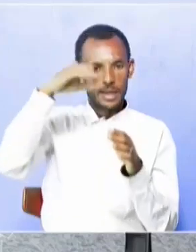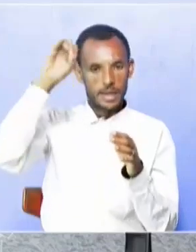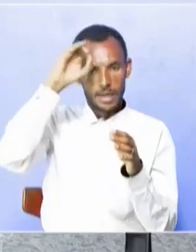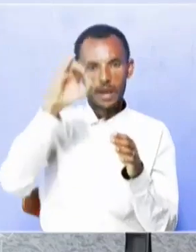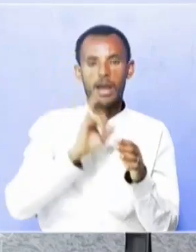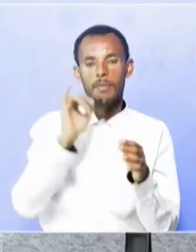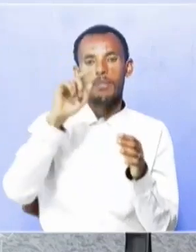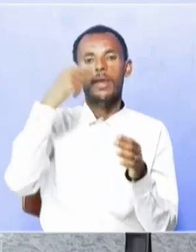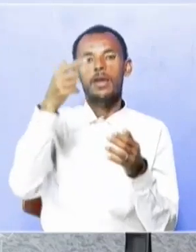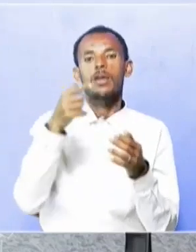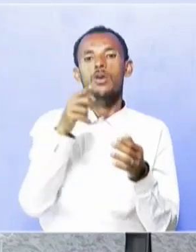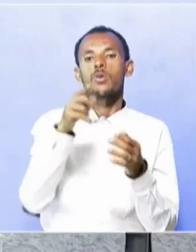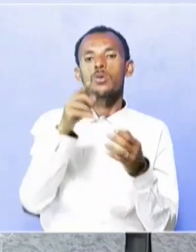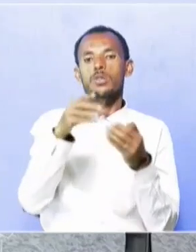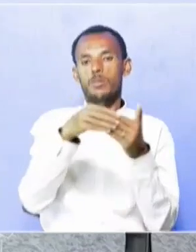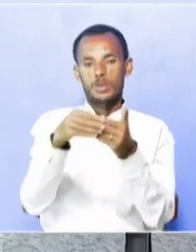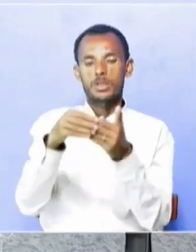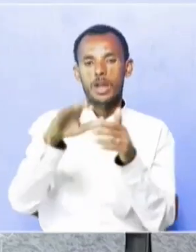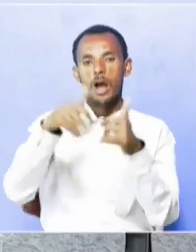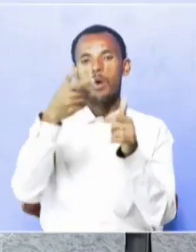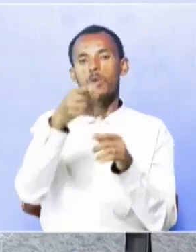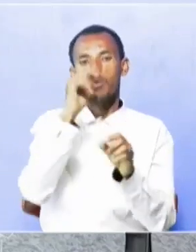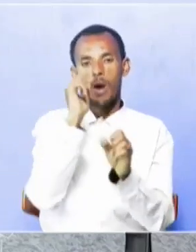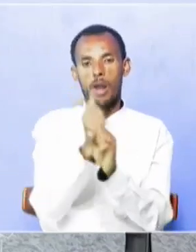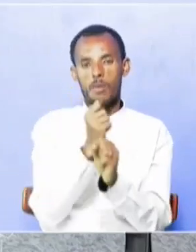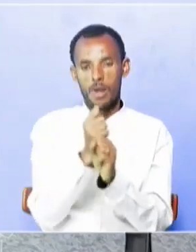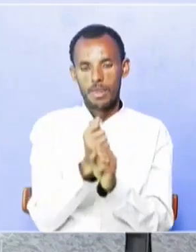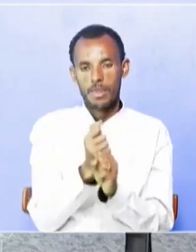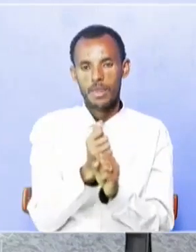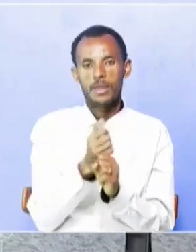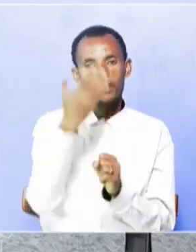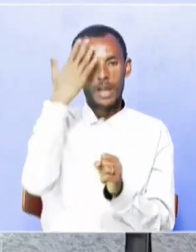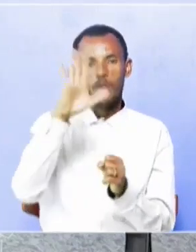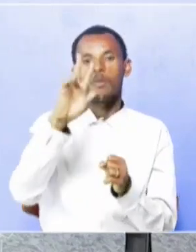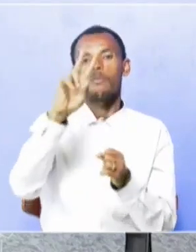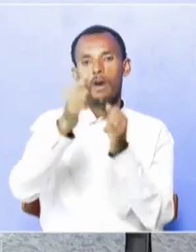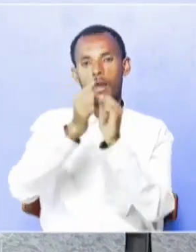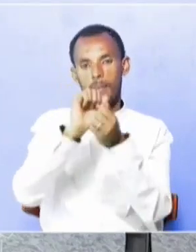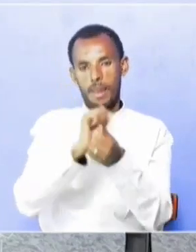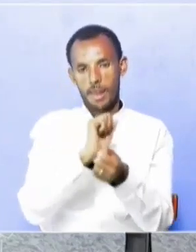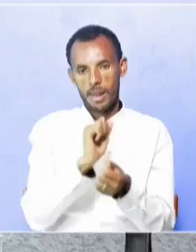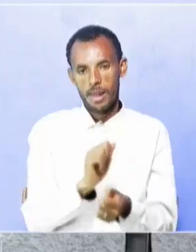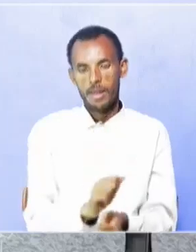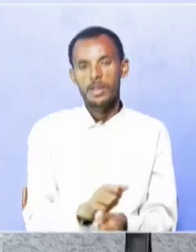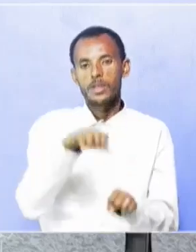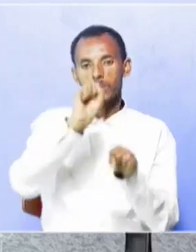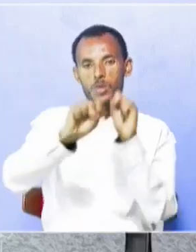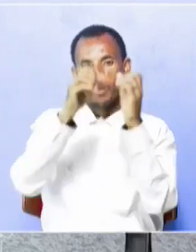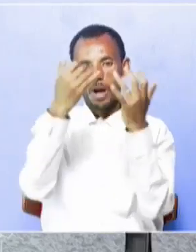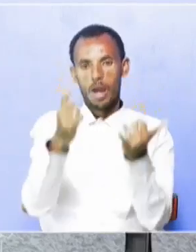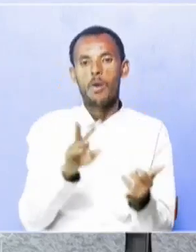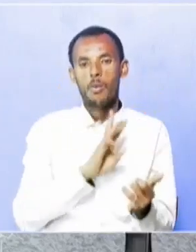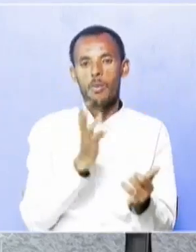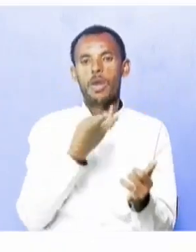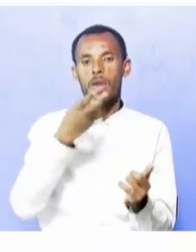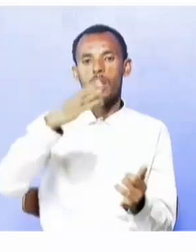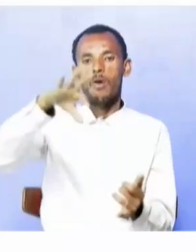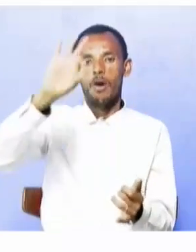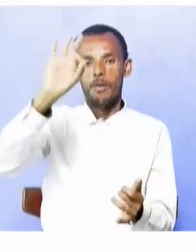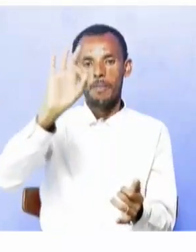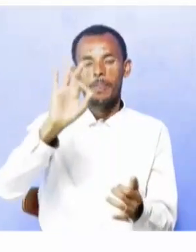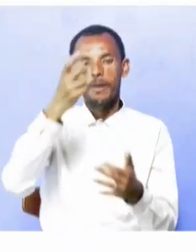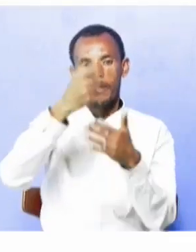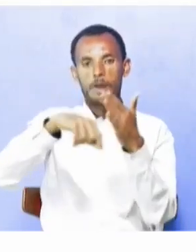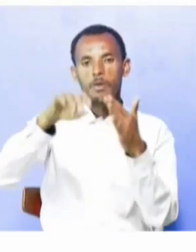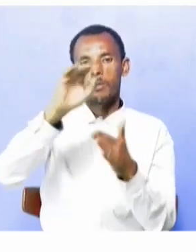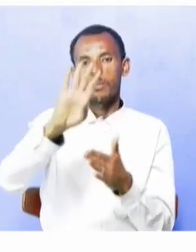just telling you the procedure on how you can calculate the unknown variables, right? So now we have obtained A value,